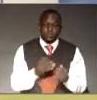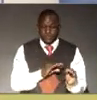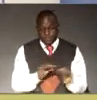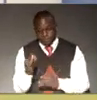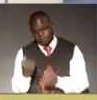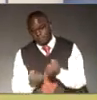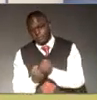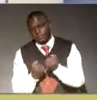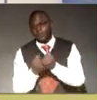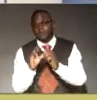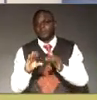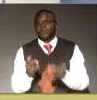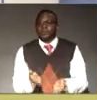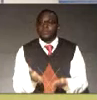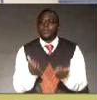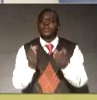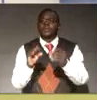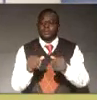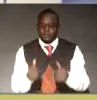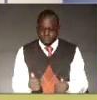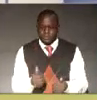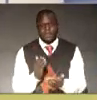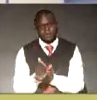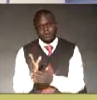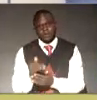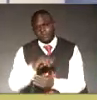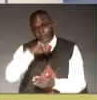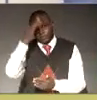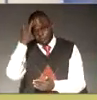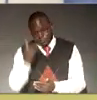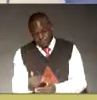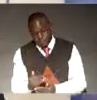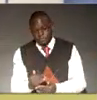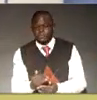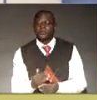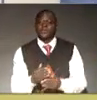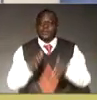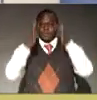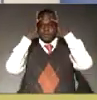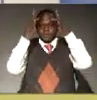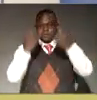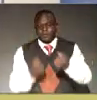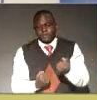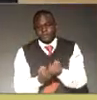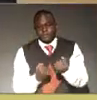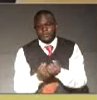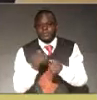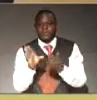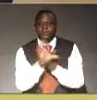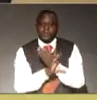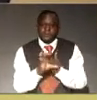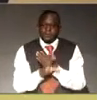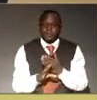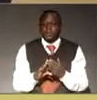support who are upcoming. Yeah, so that is the reason we have decided to support all the sports in the country.